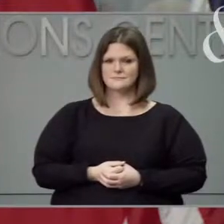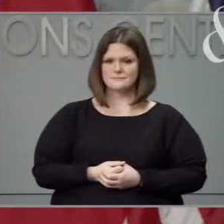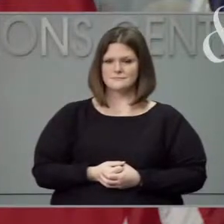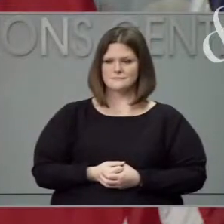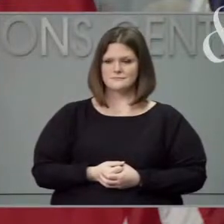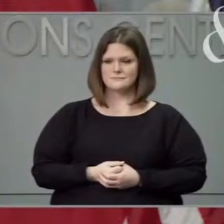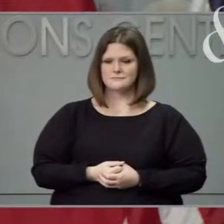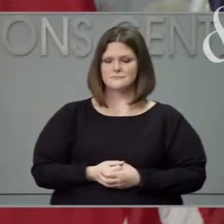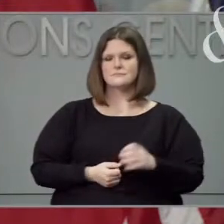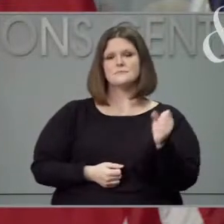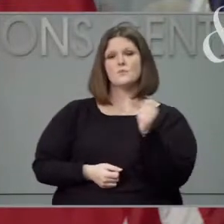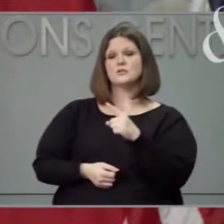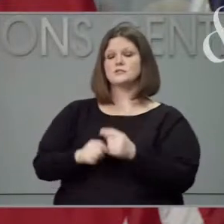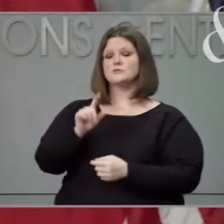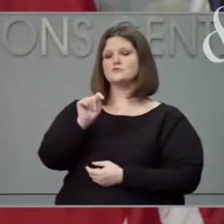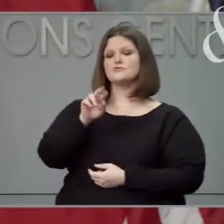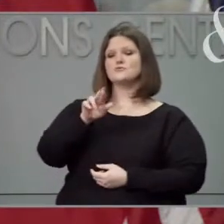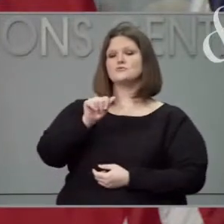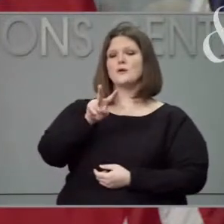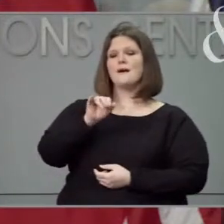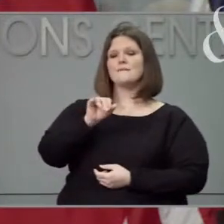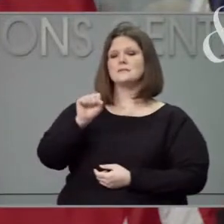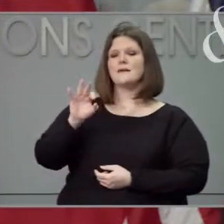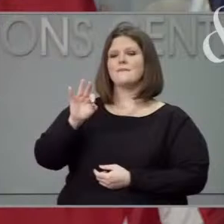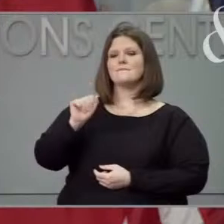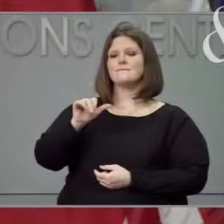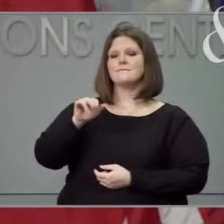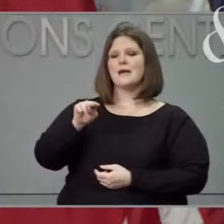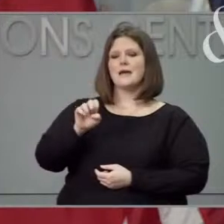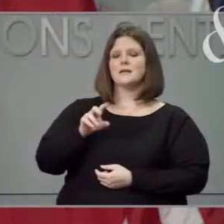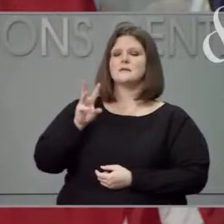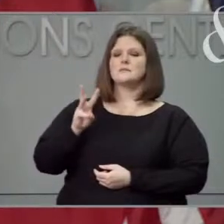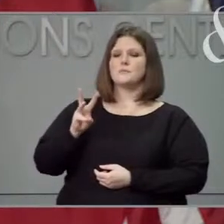Next question is from Travis Fain with WRAL TV.